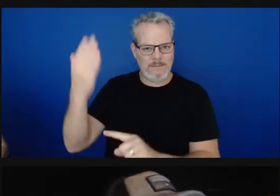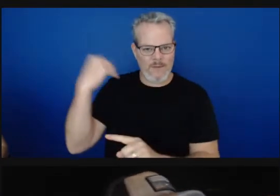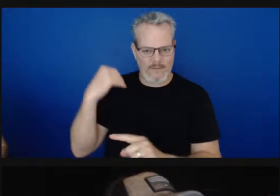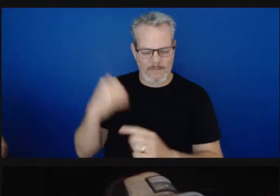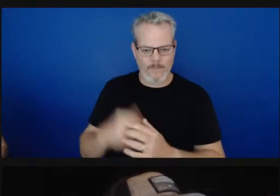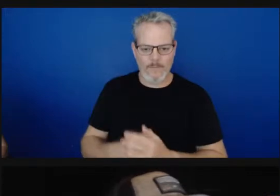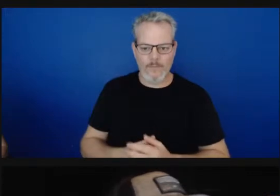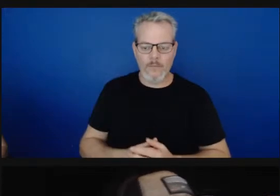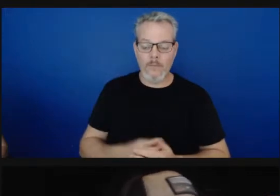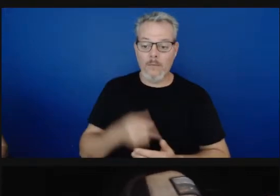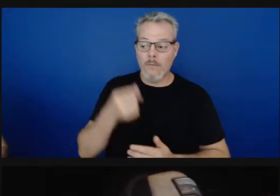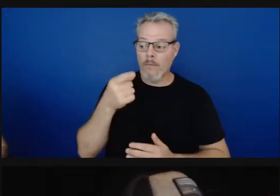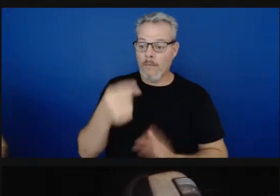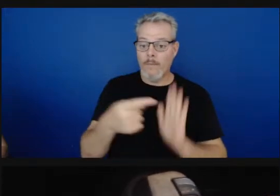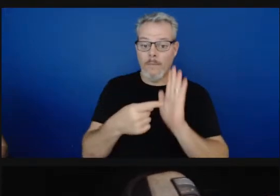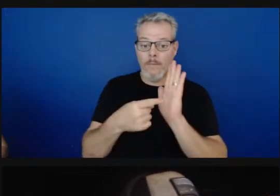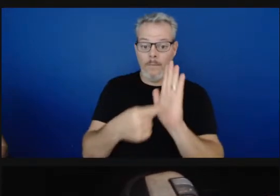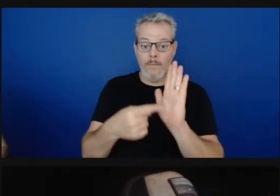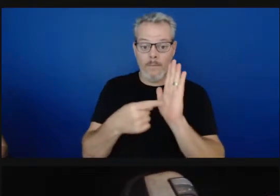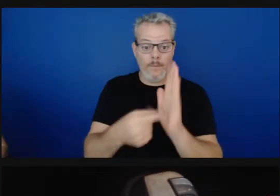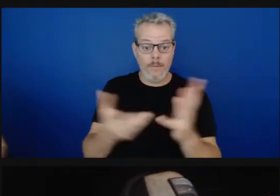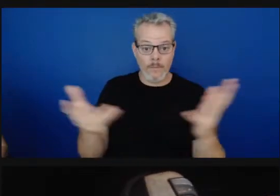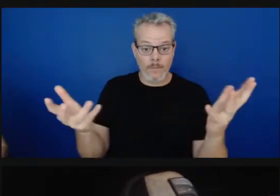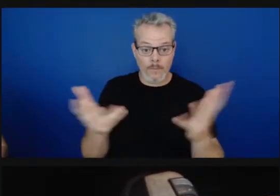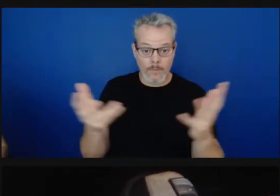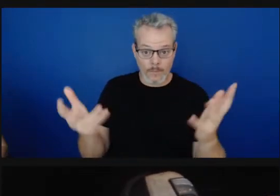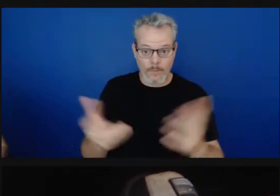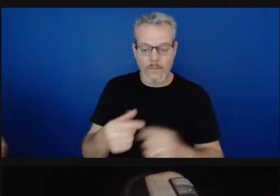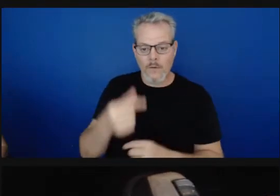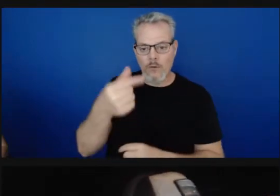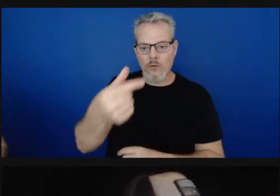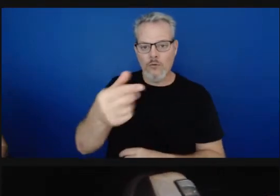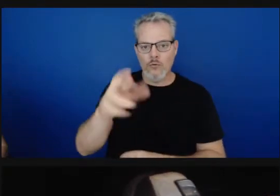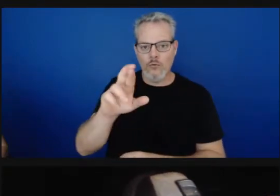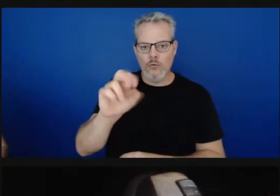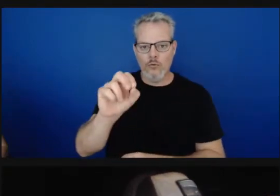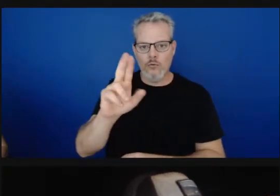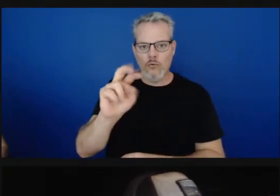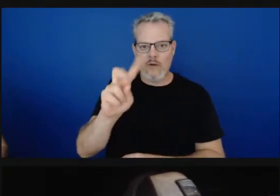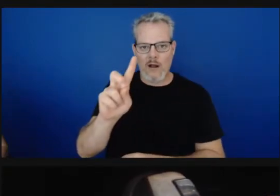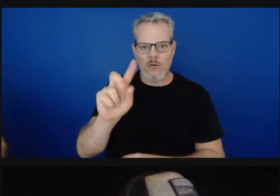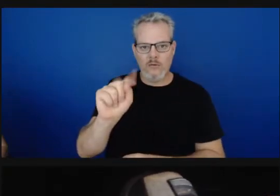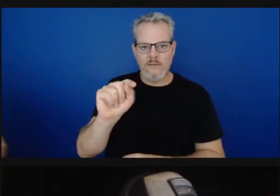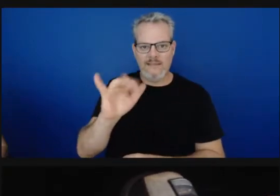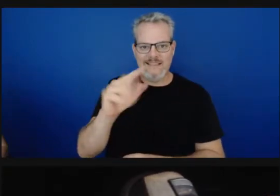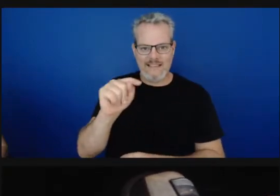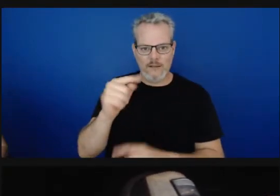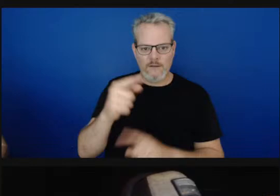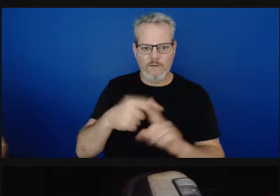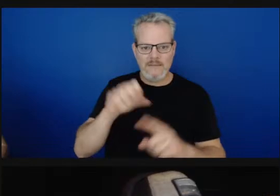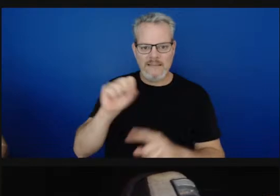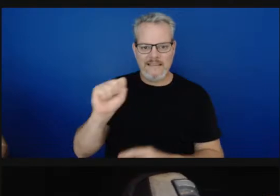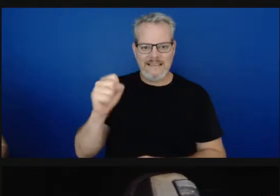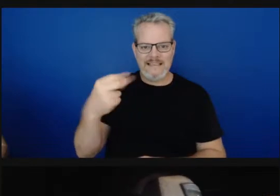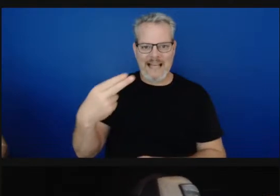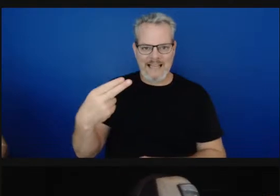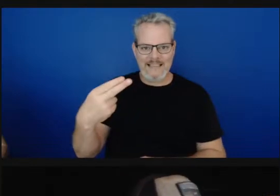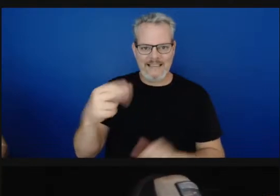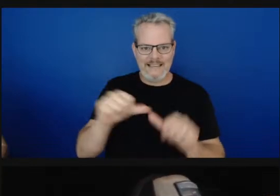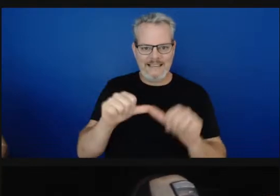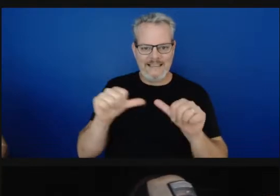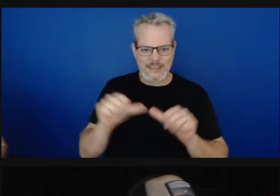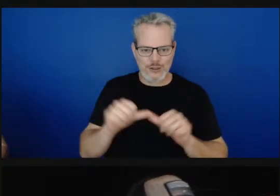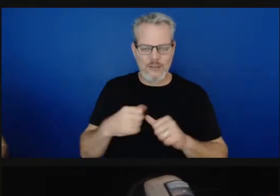And illustrating that is the ground tilt from the Sand Hill station. This station has two lines. The blue